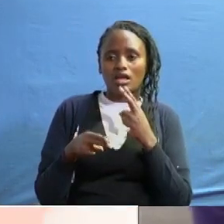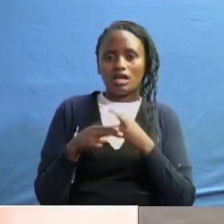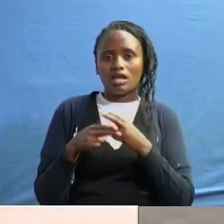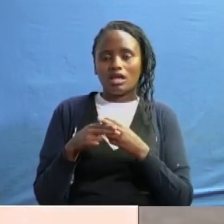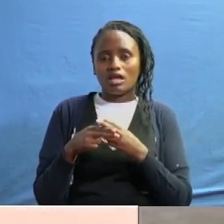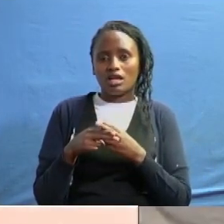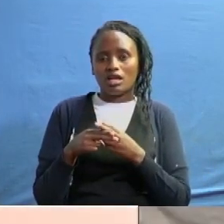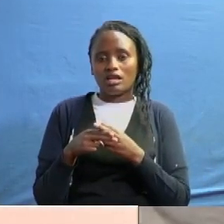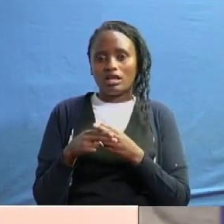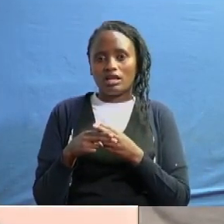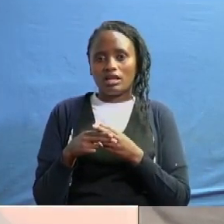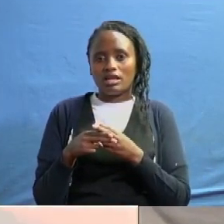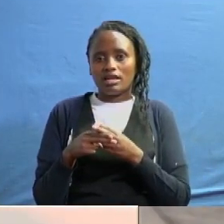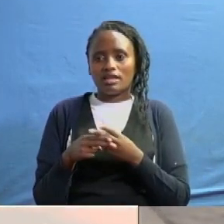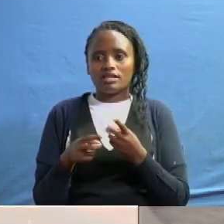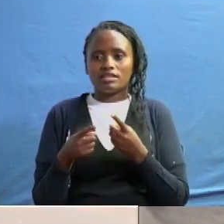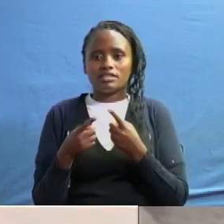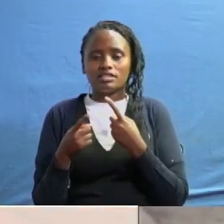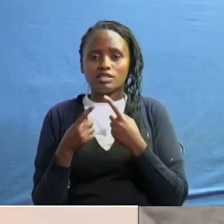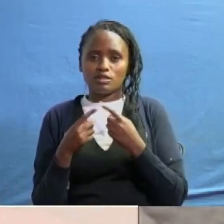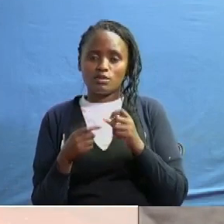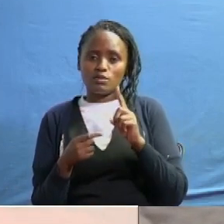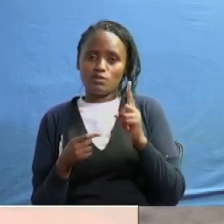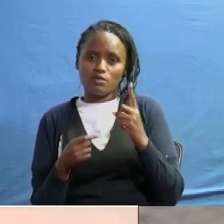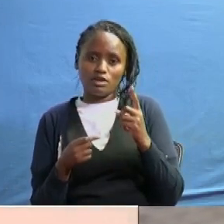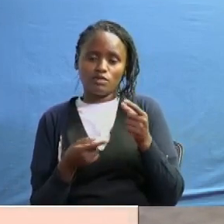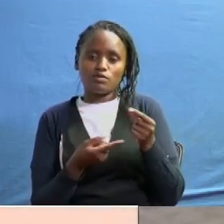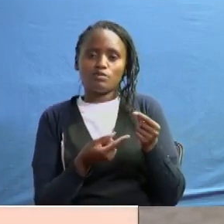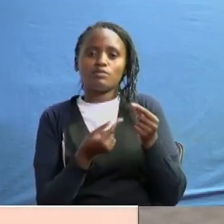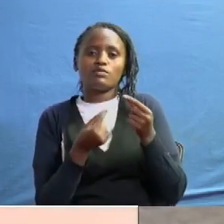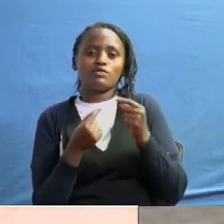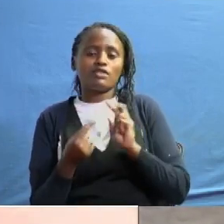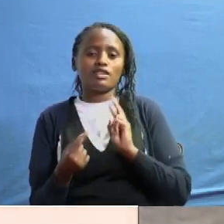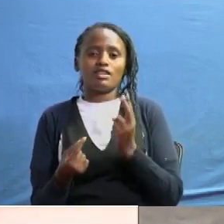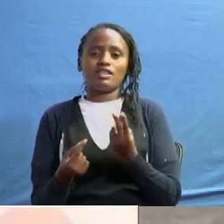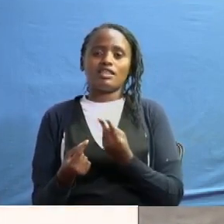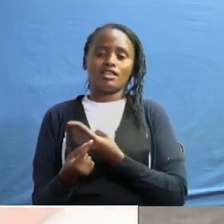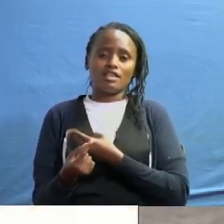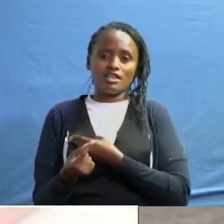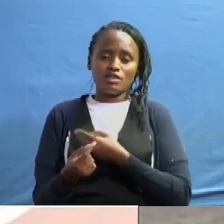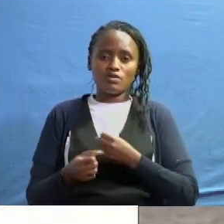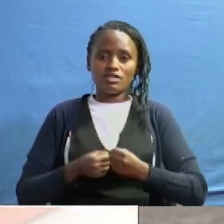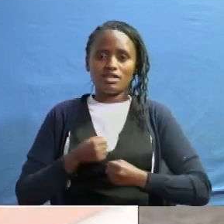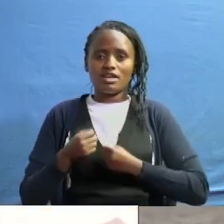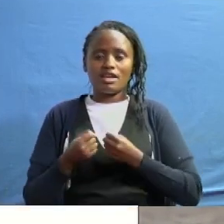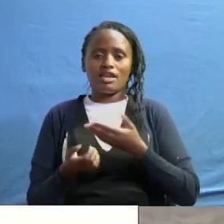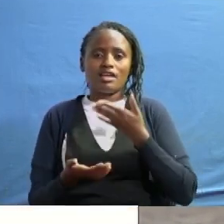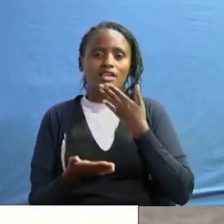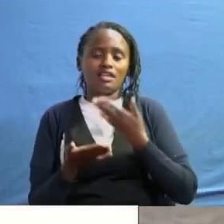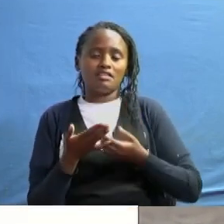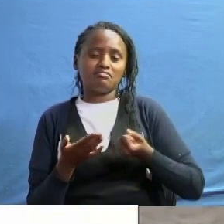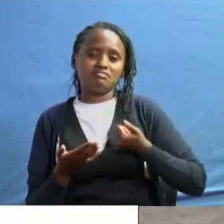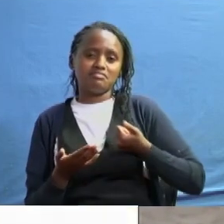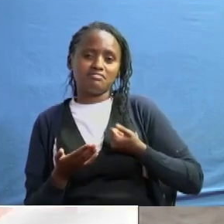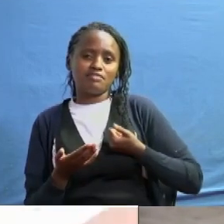Benedicta Imbwaka. She's the one who brought us to this national stage. I thank my mother because she's the